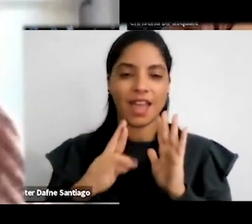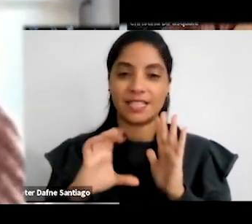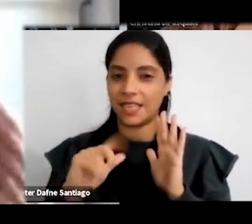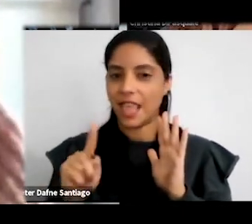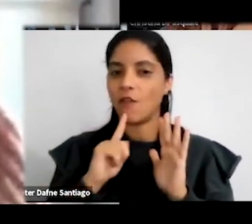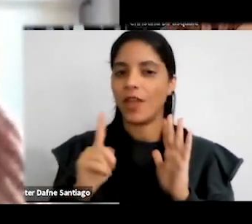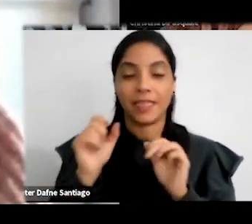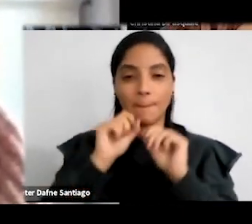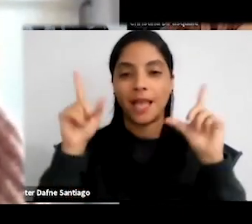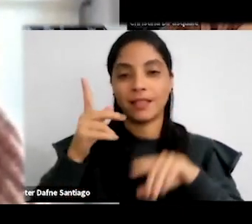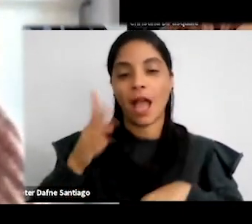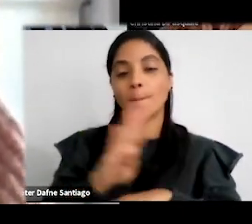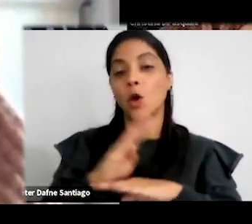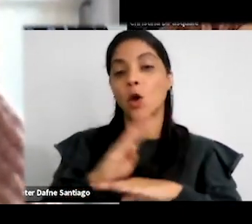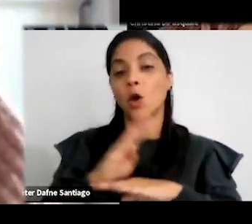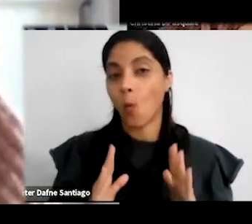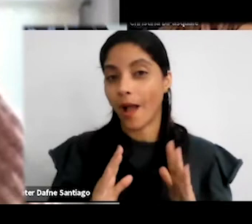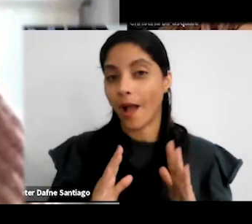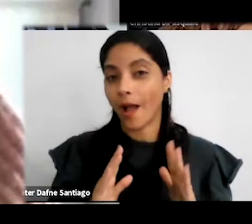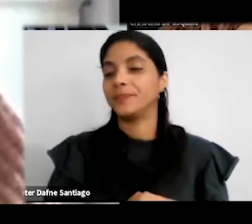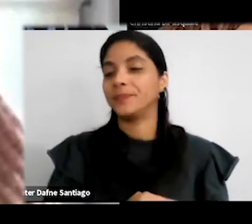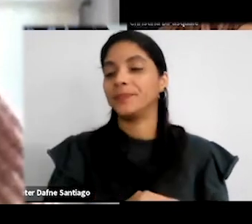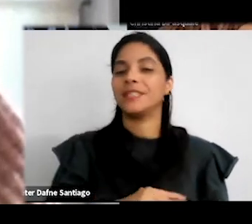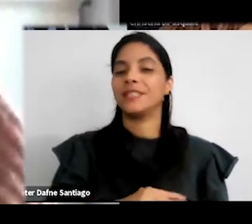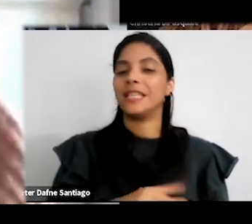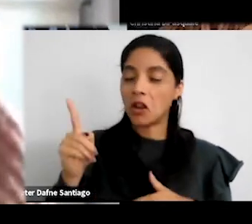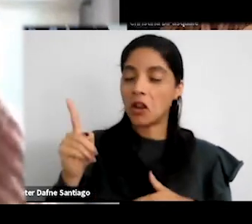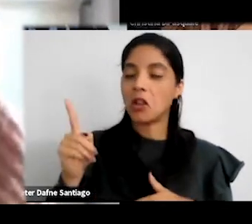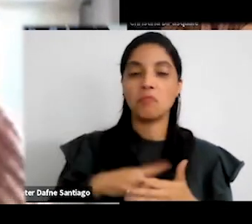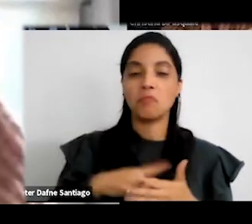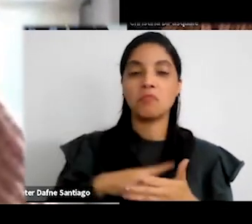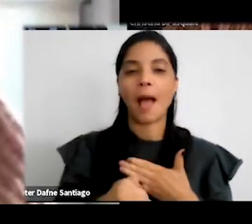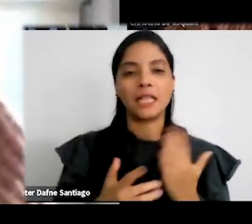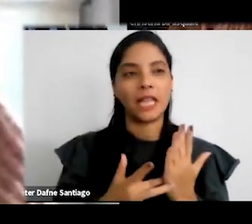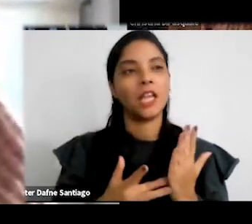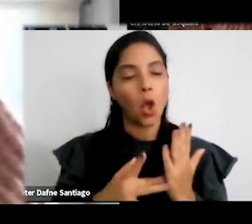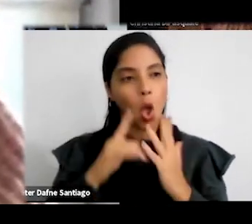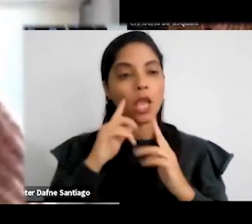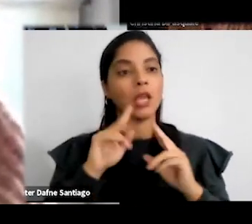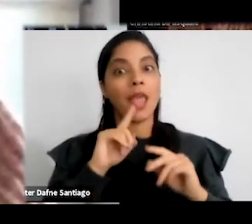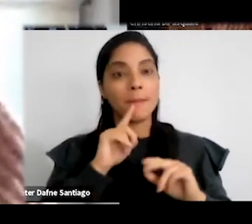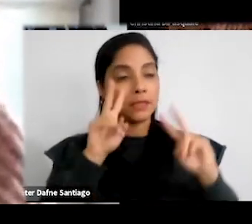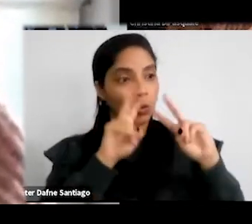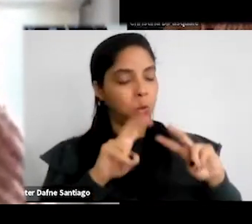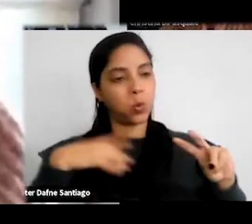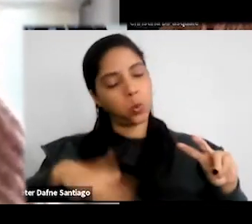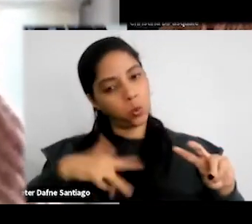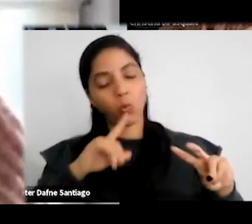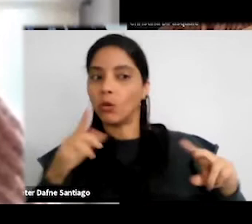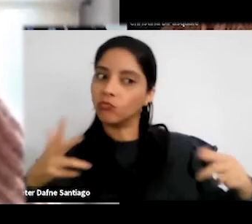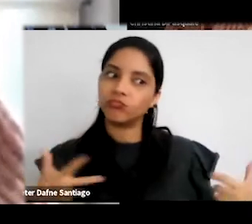challenging live studio concert, and undertaken to thank the community for their